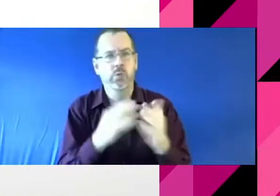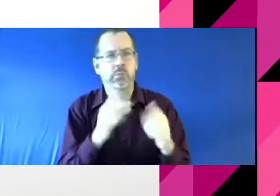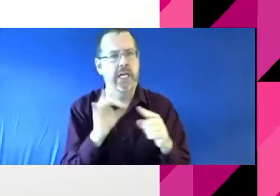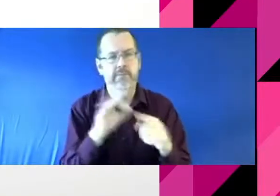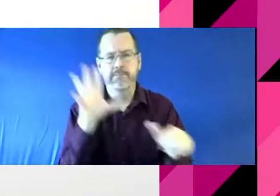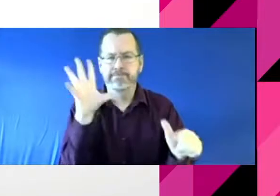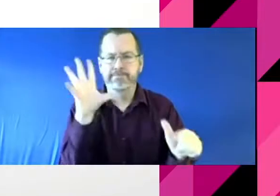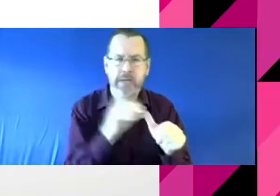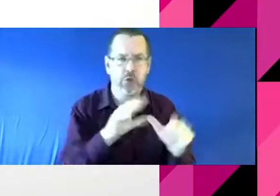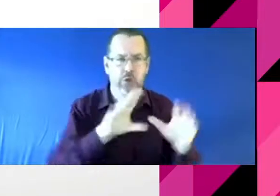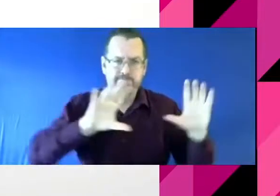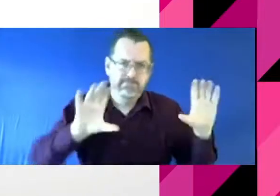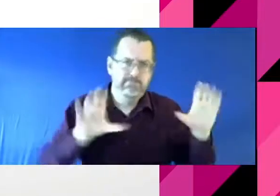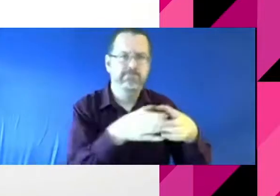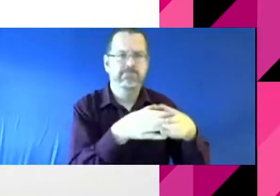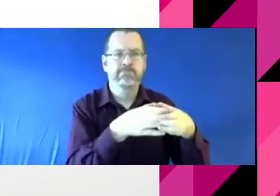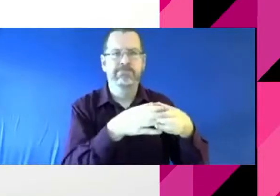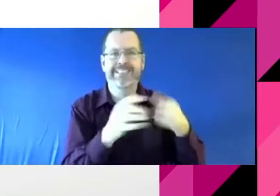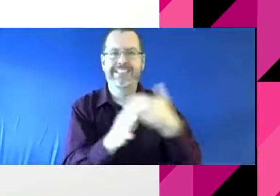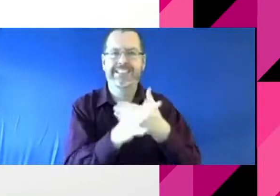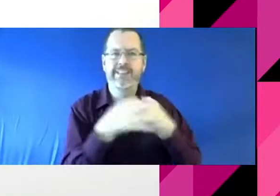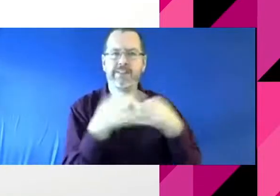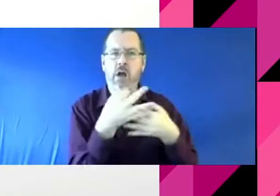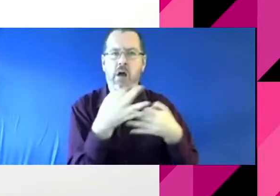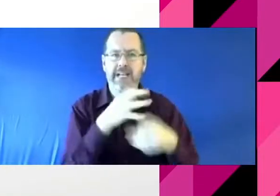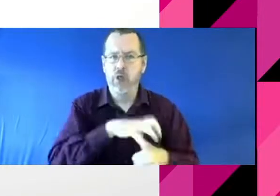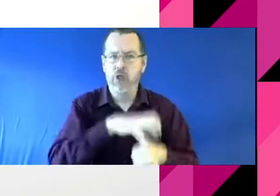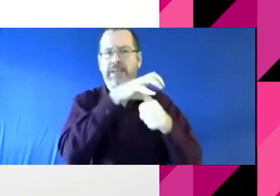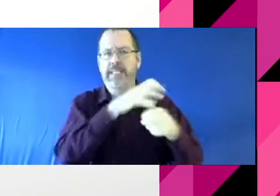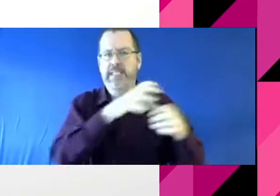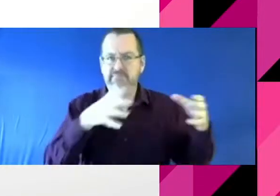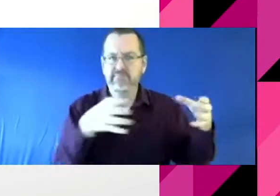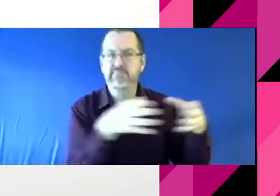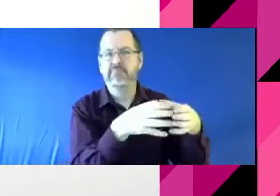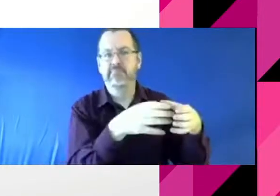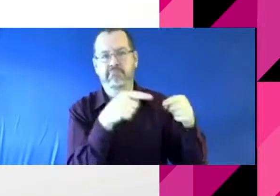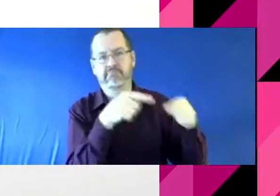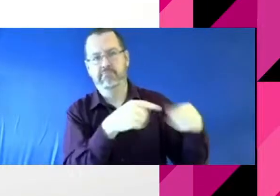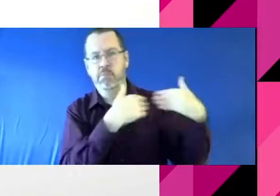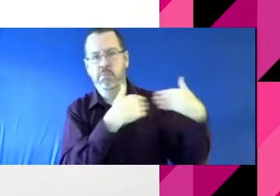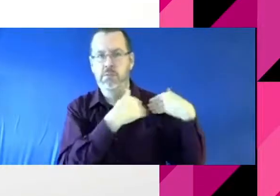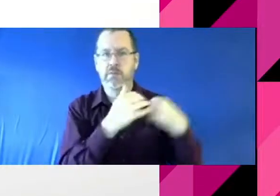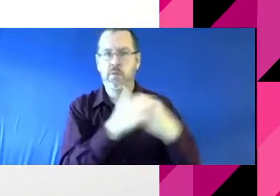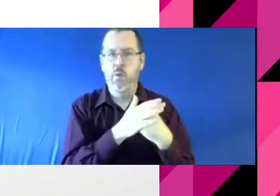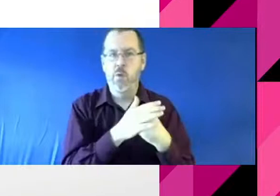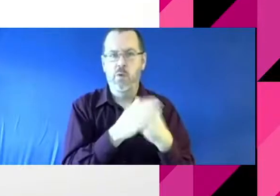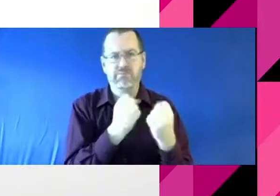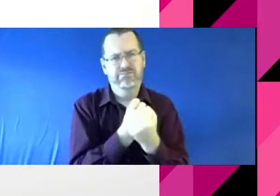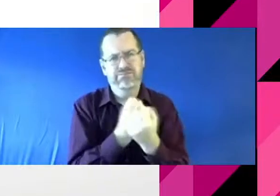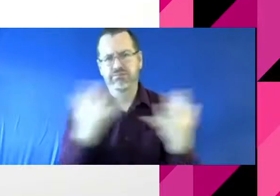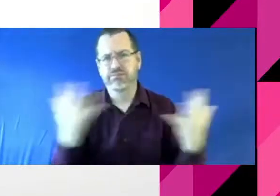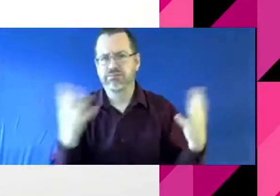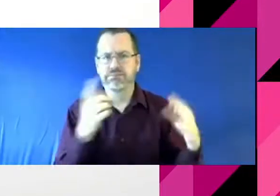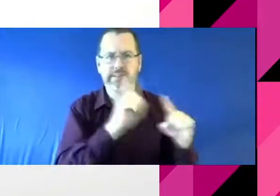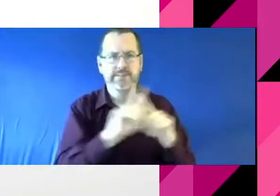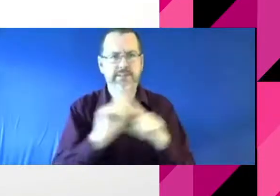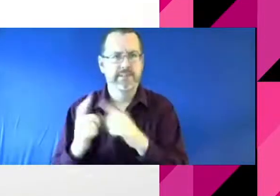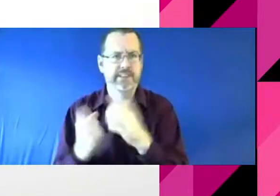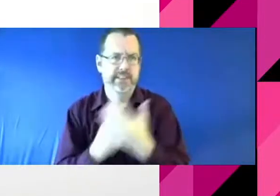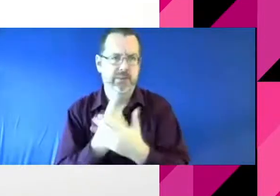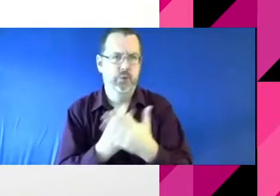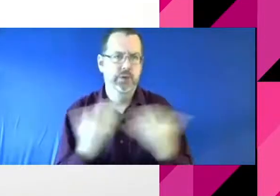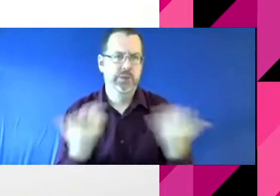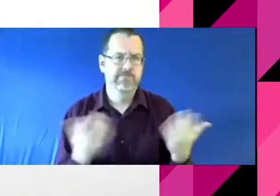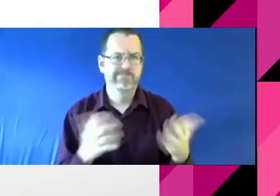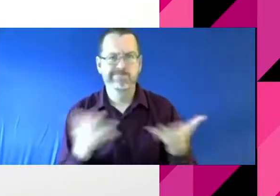dedicated safeguarding authority to deal with the many different issues that arise. So